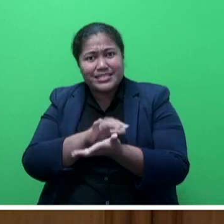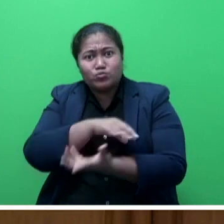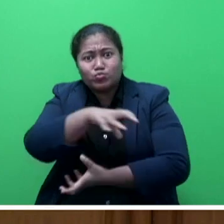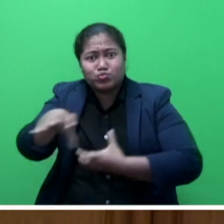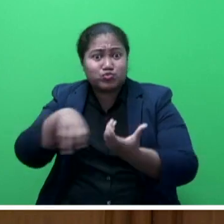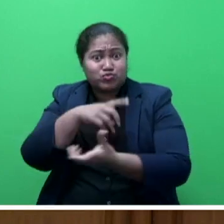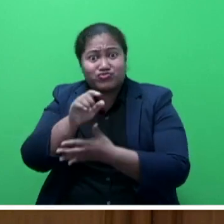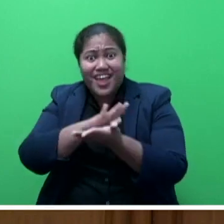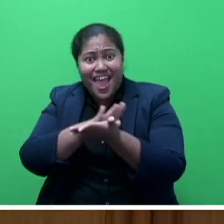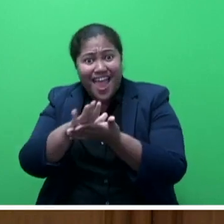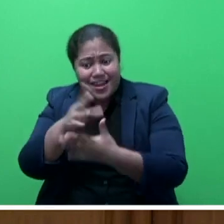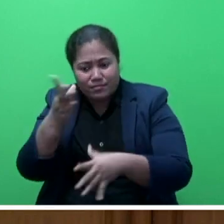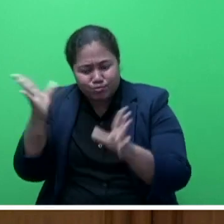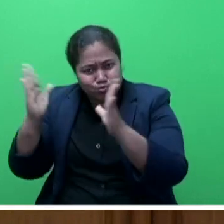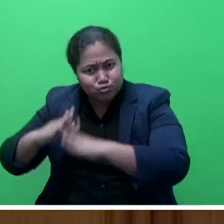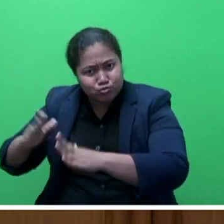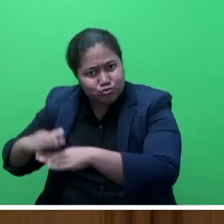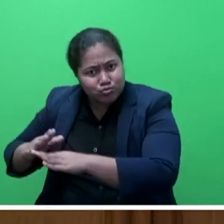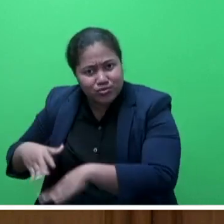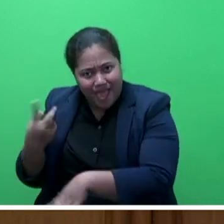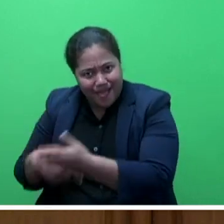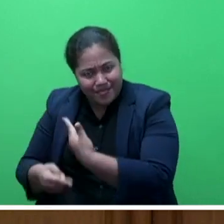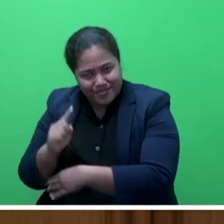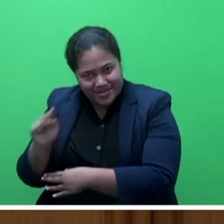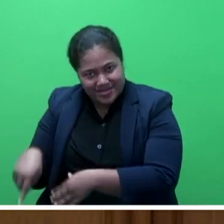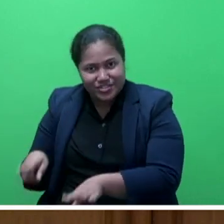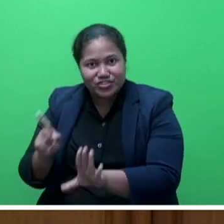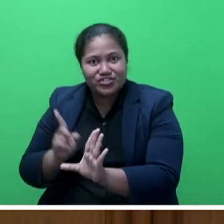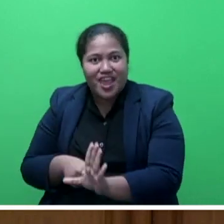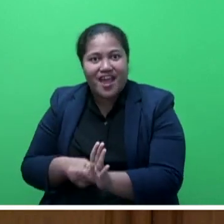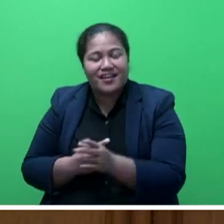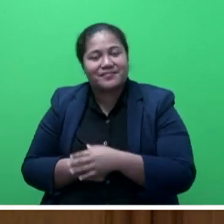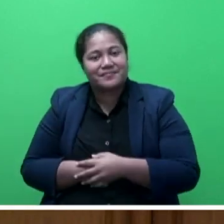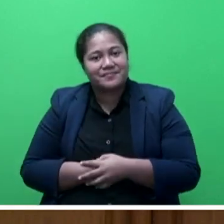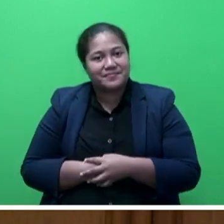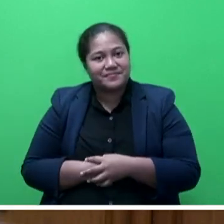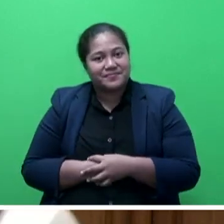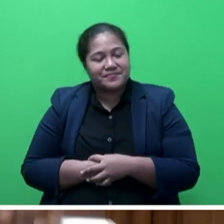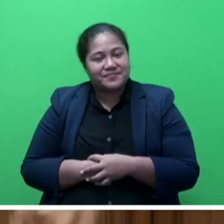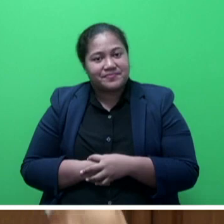assessed at 596 houses.